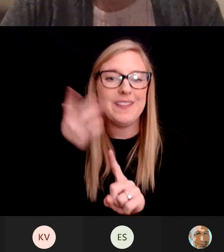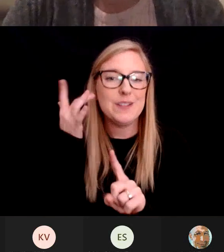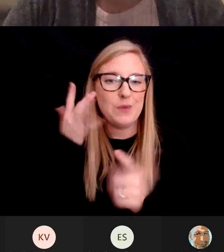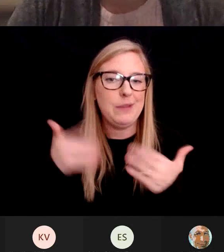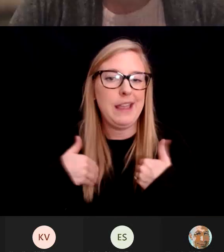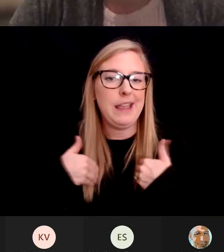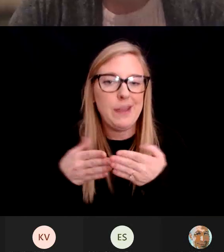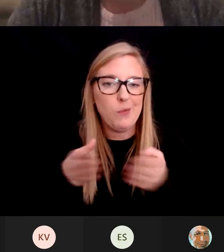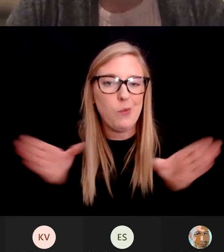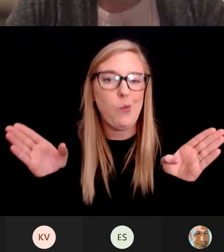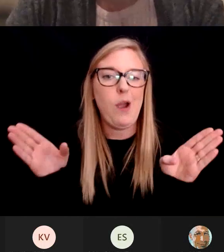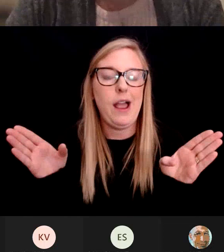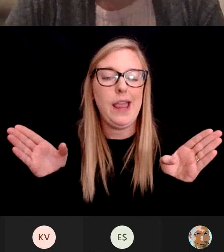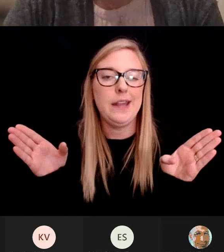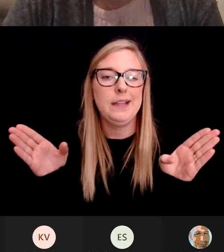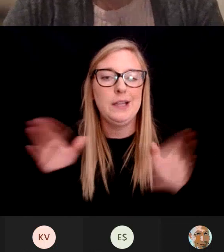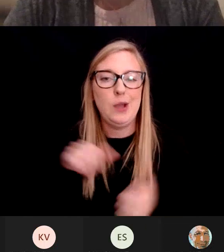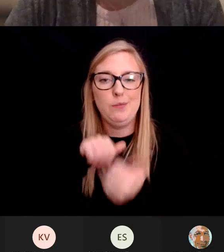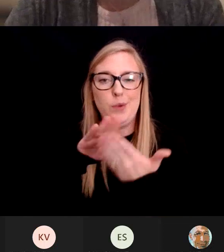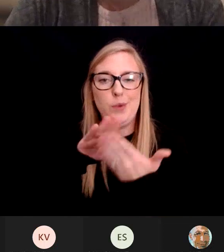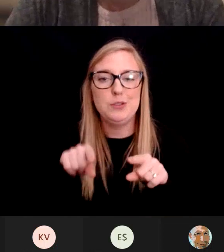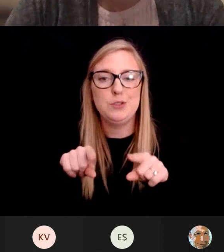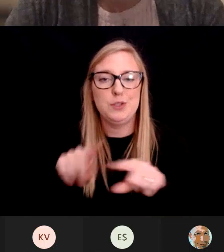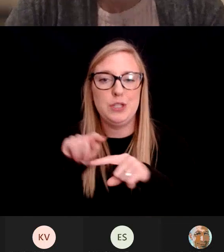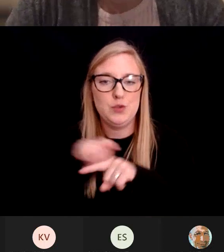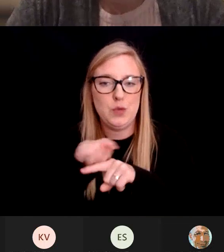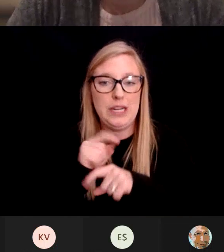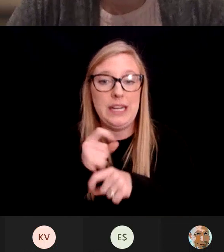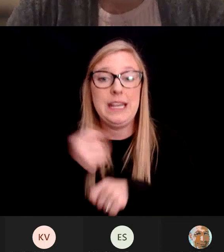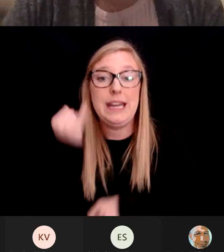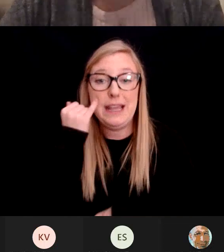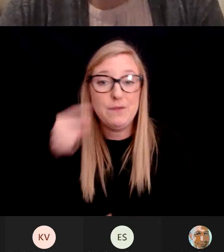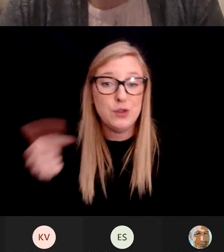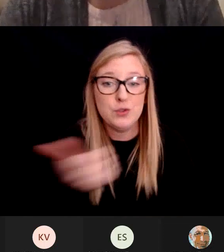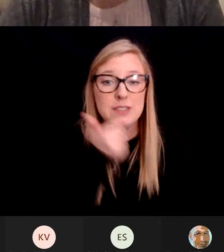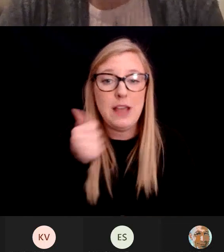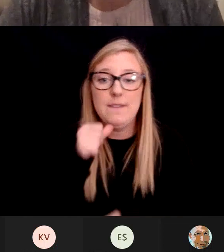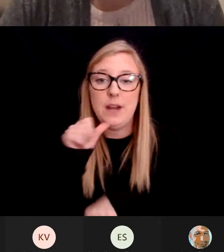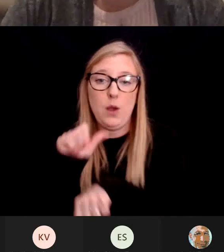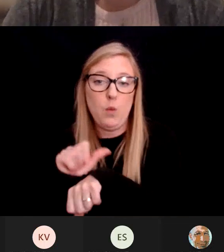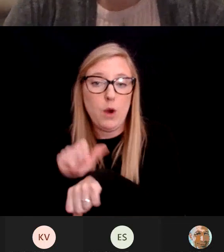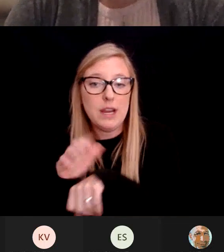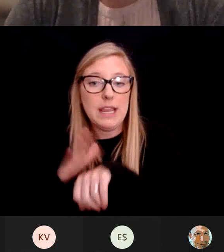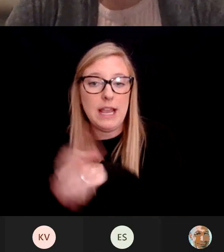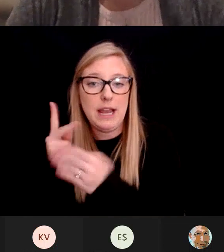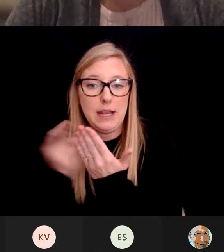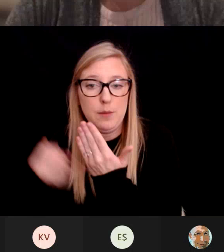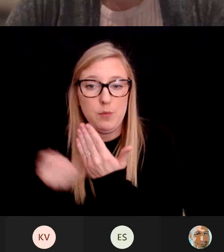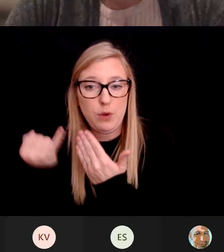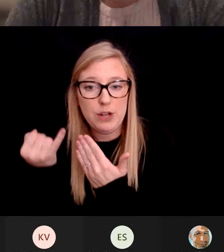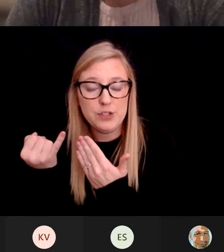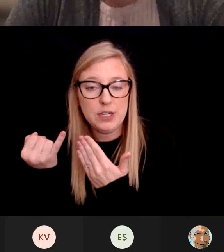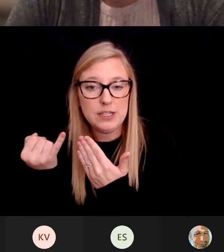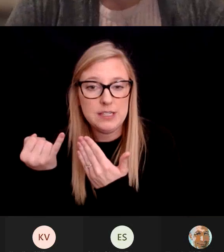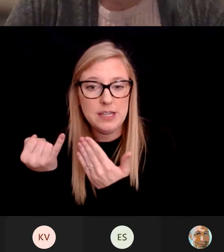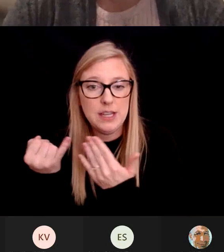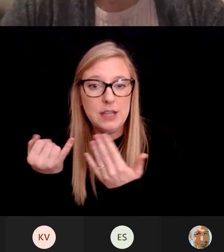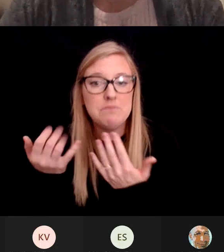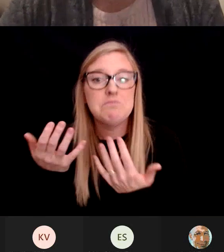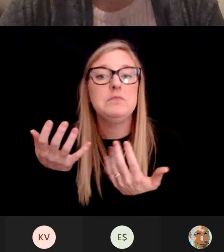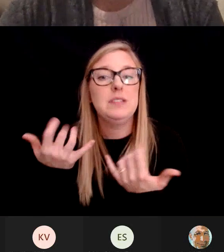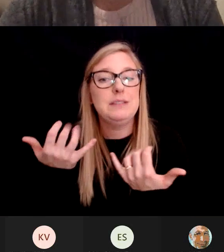our training and want to make sure that even if you're not currently staffed on a project here, that requires you to know that your next engagement, you might